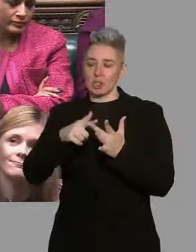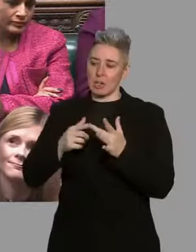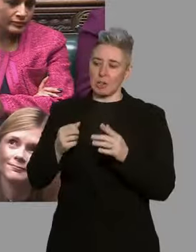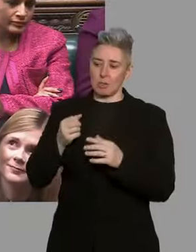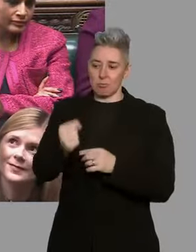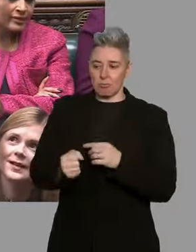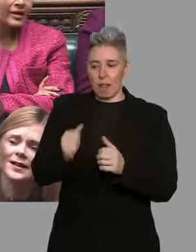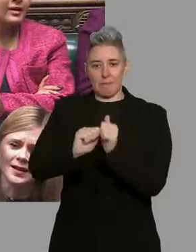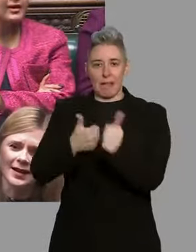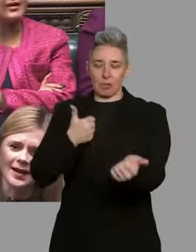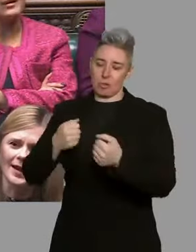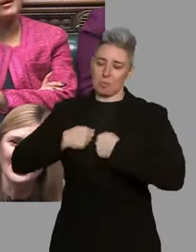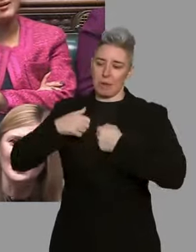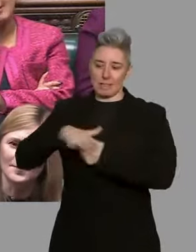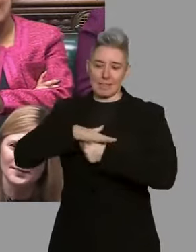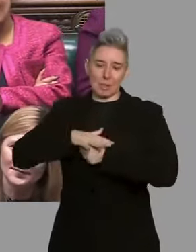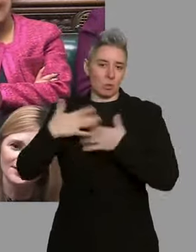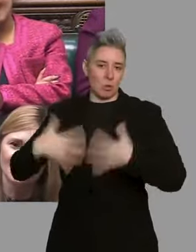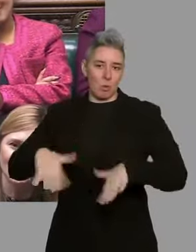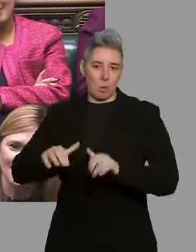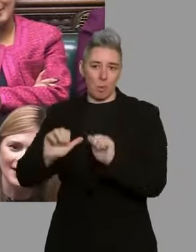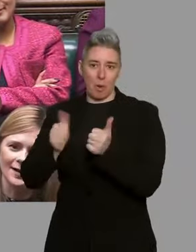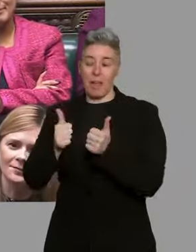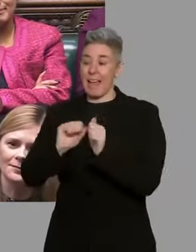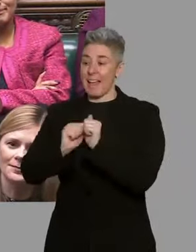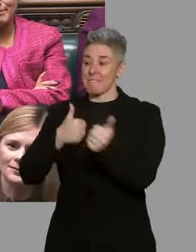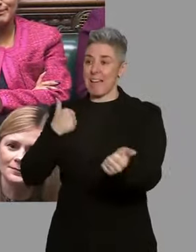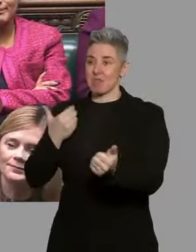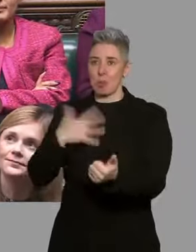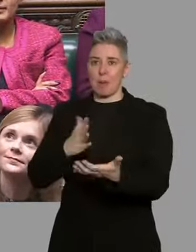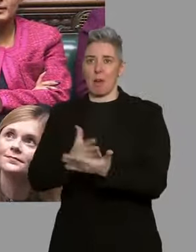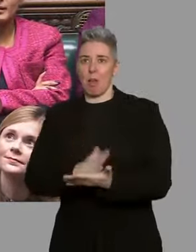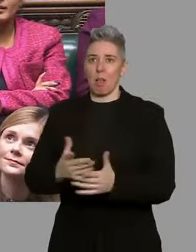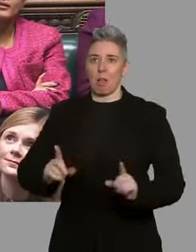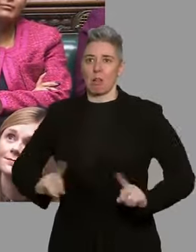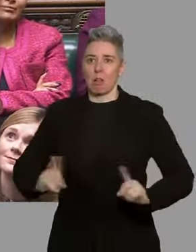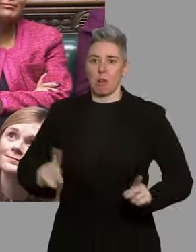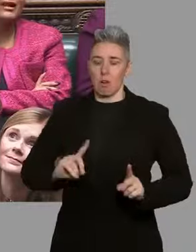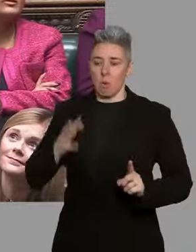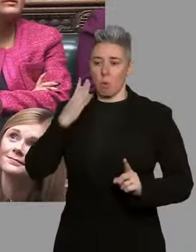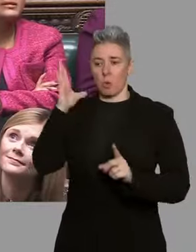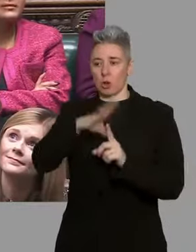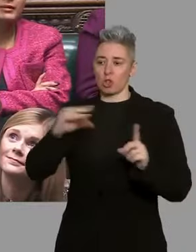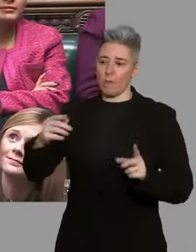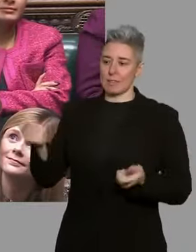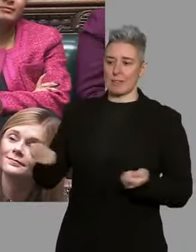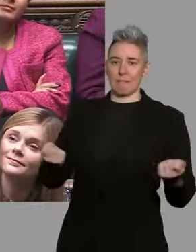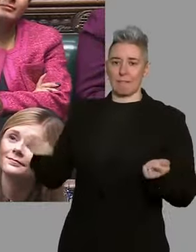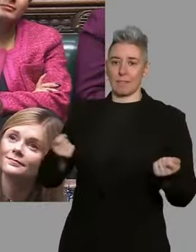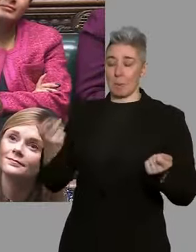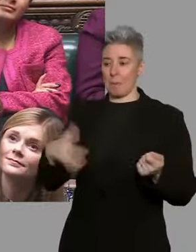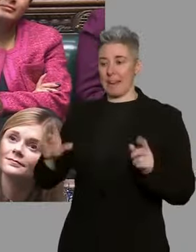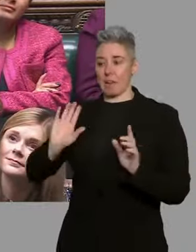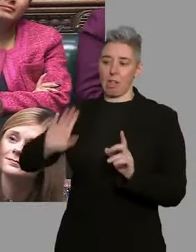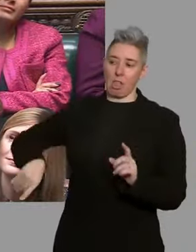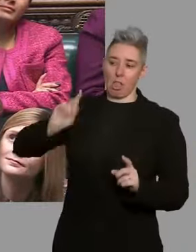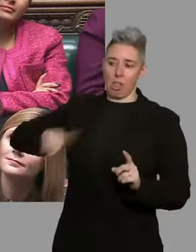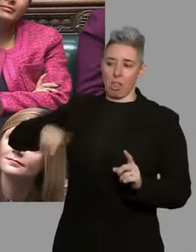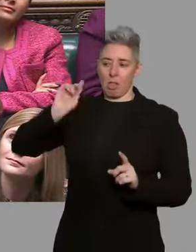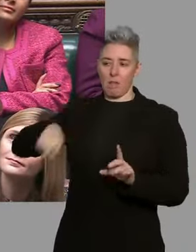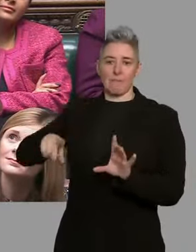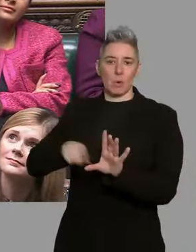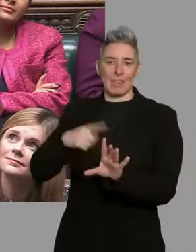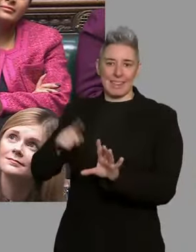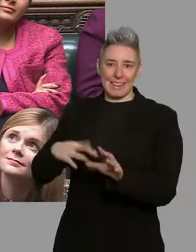the lurch by the party opposite for years. And does he agree? Will he agree with me that what we also need